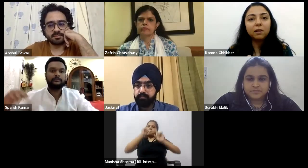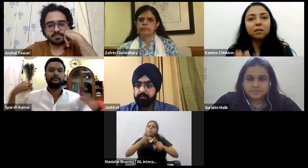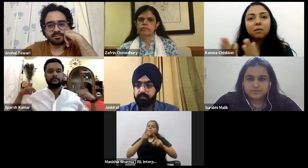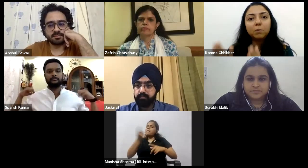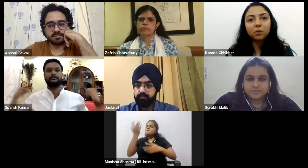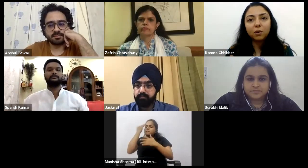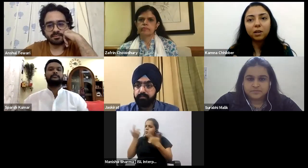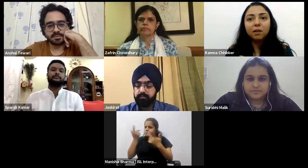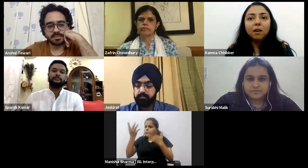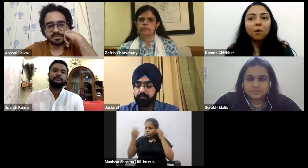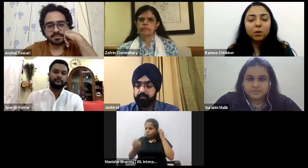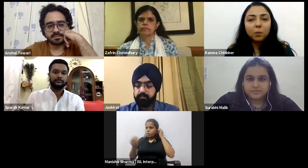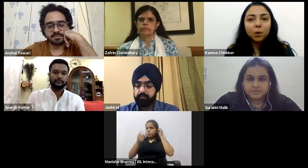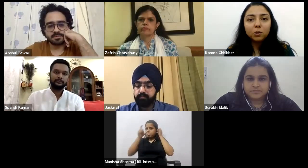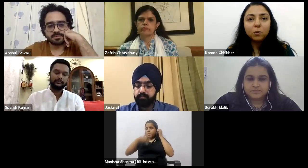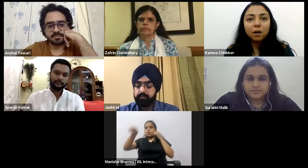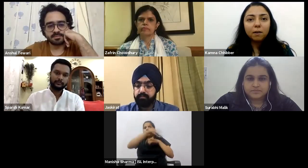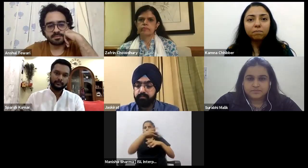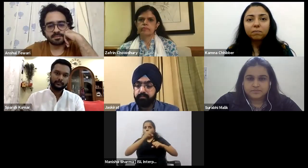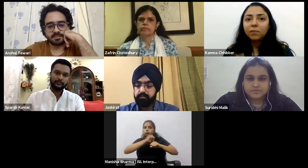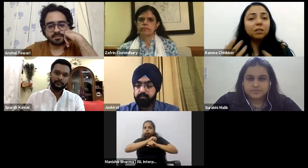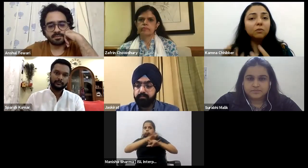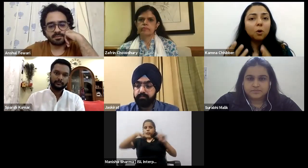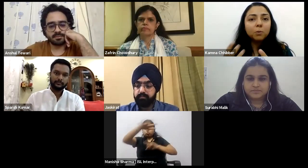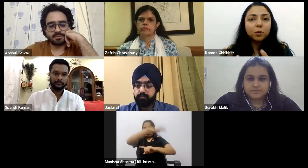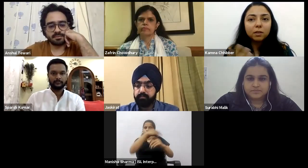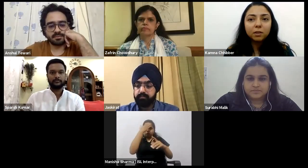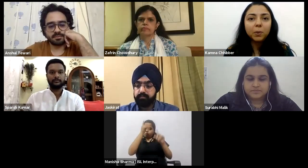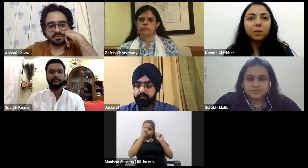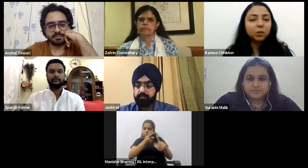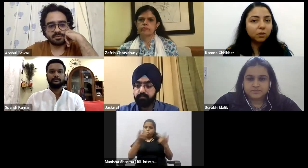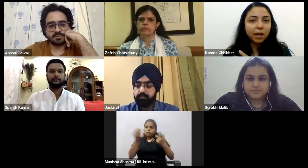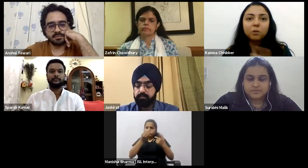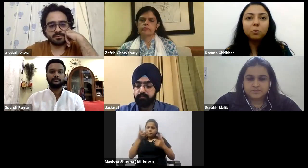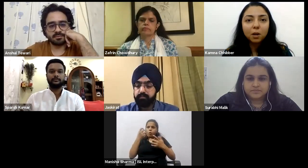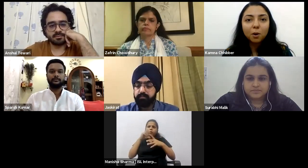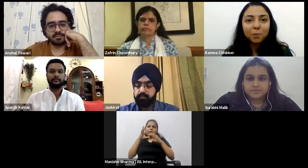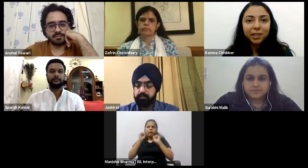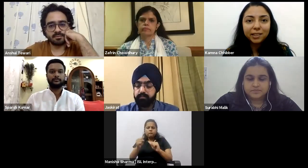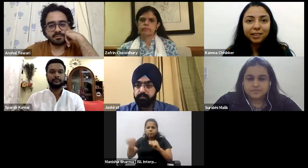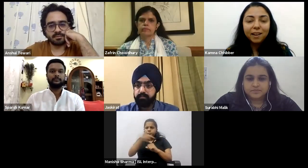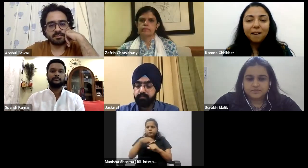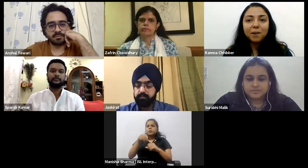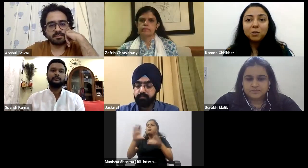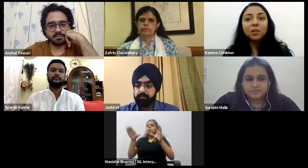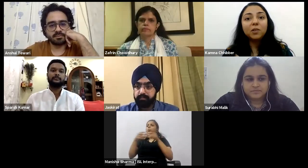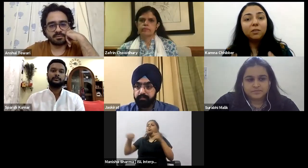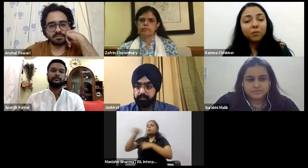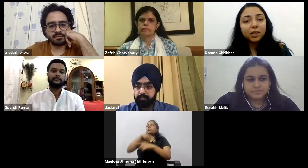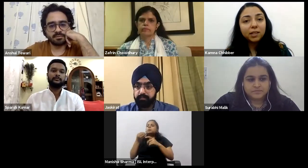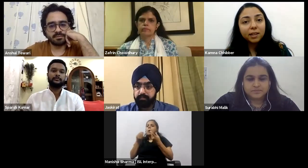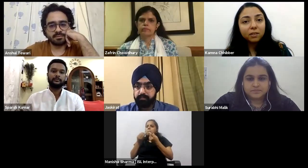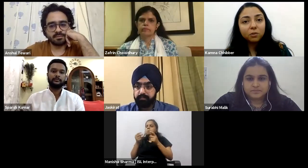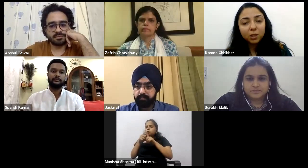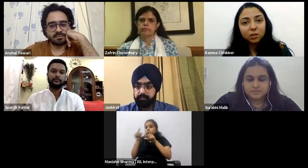to create a certain persona, or they want to conform to a certain way in which their groups are operating? Do they really